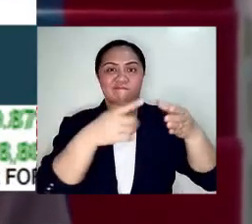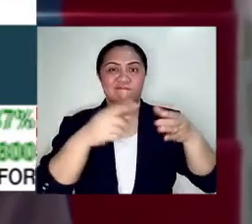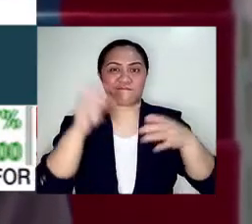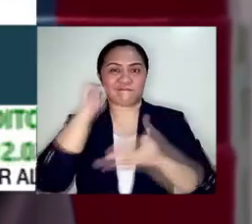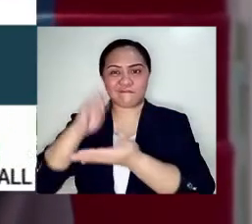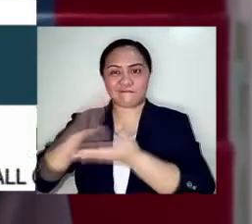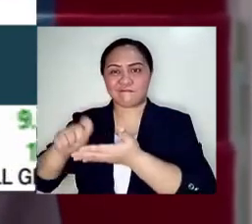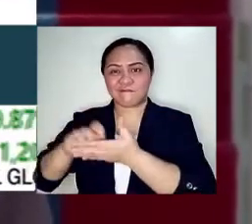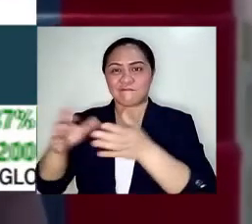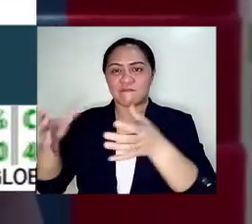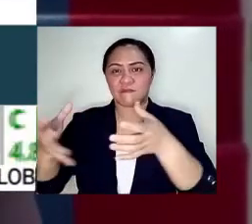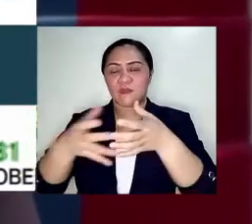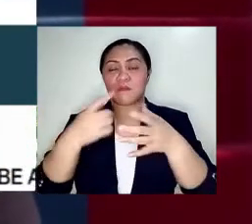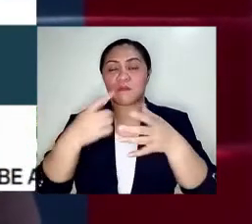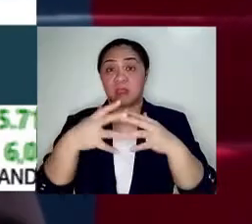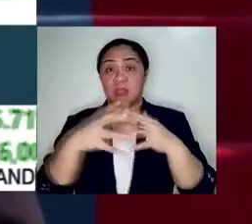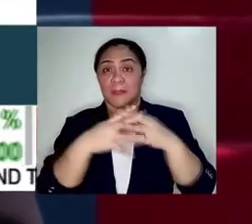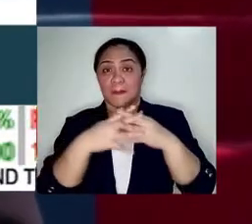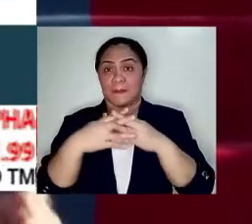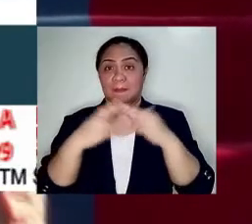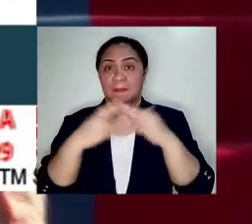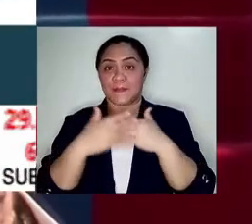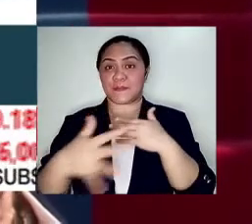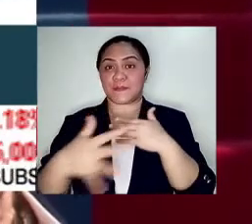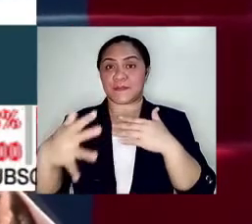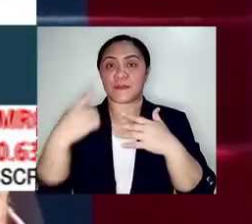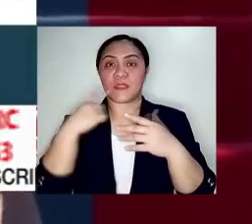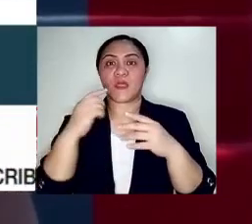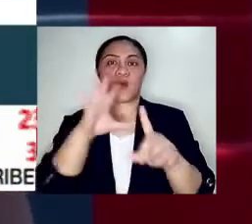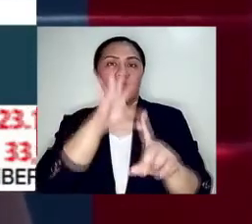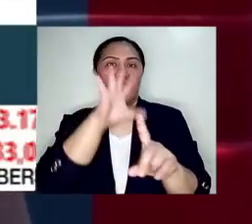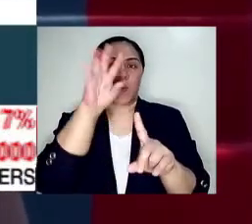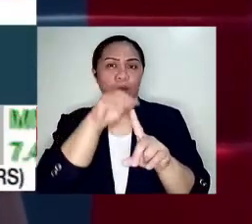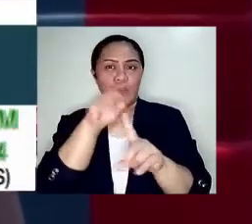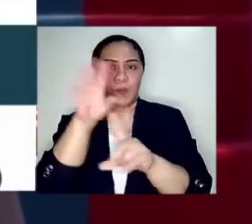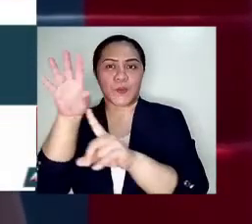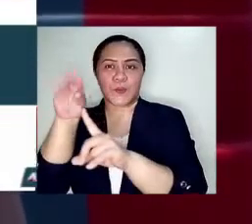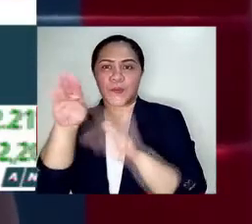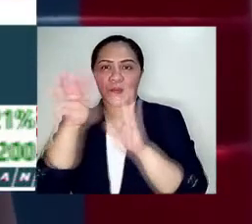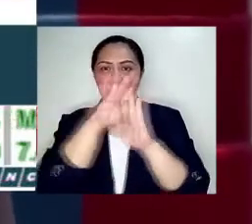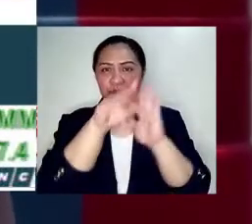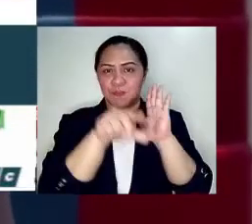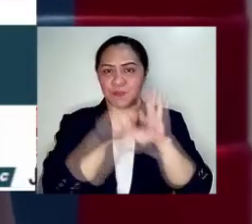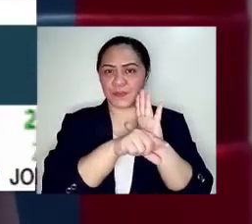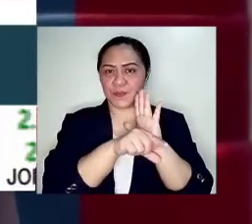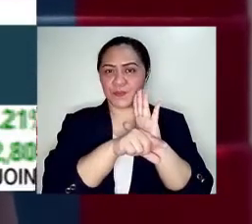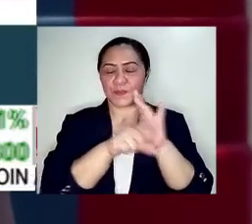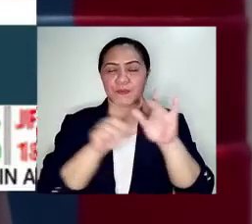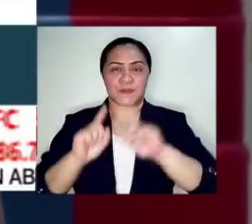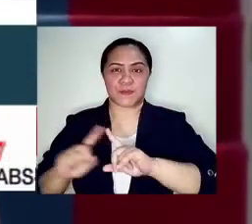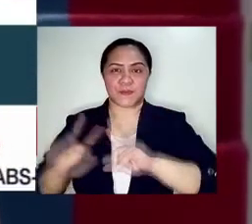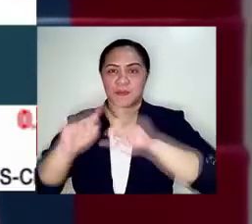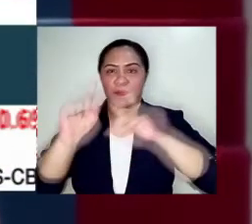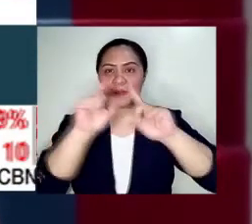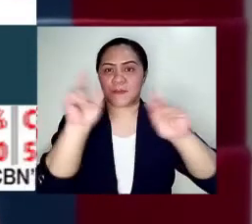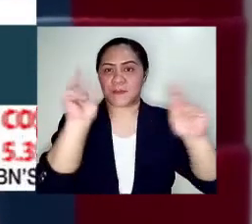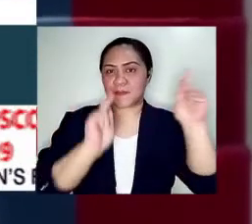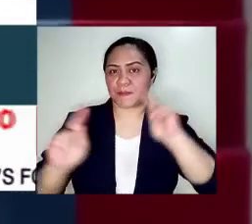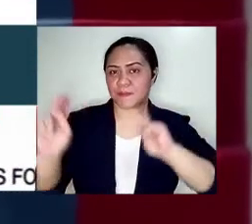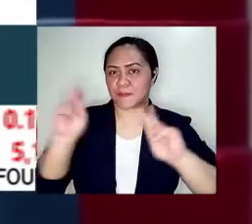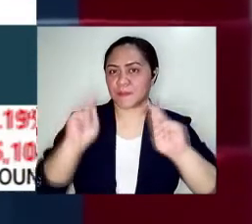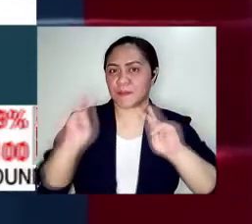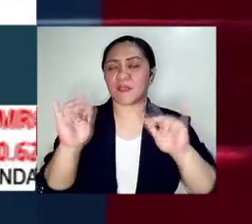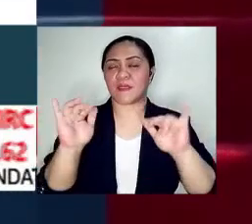America with a different cultural background, people of